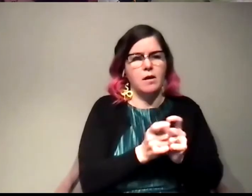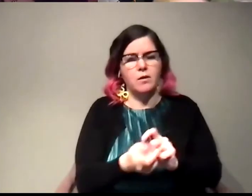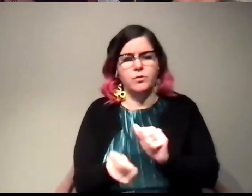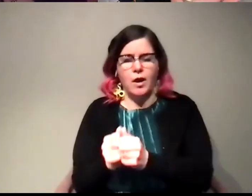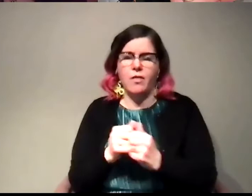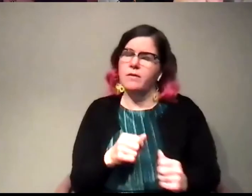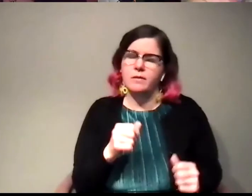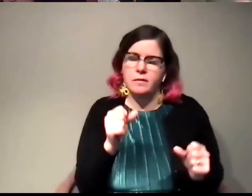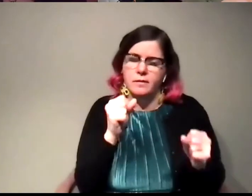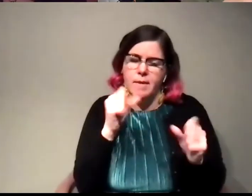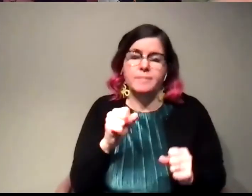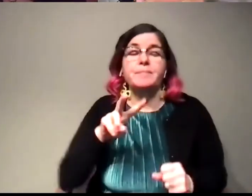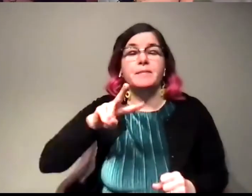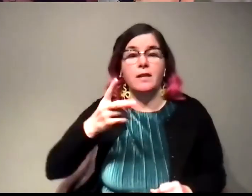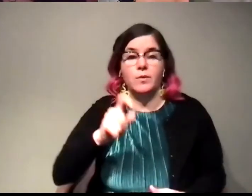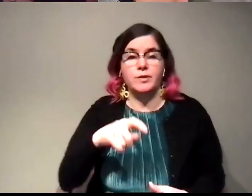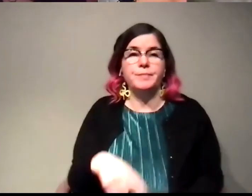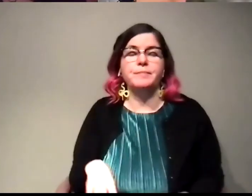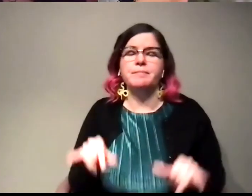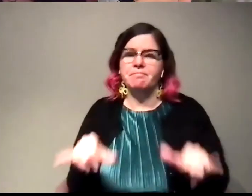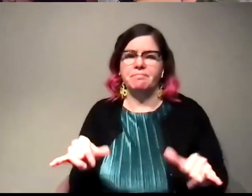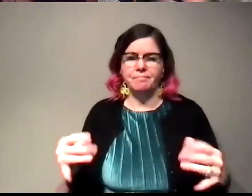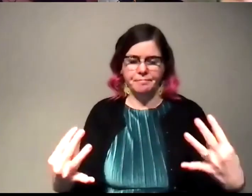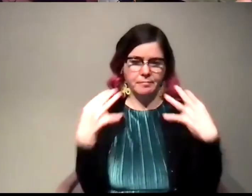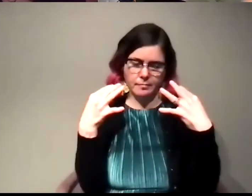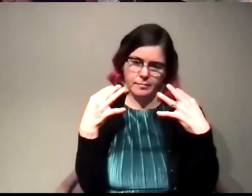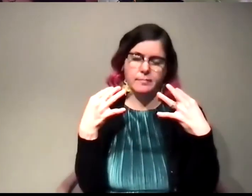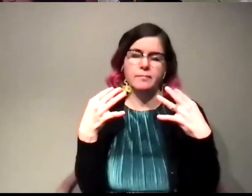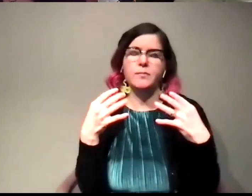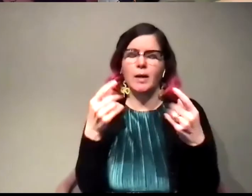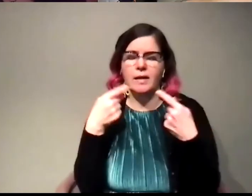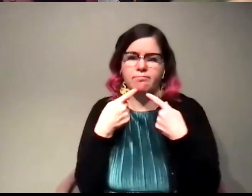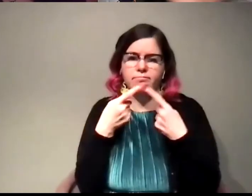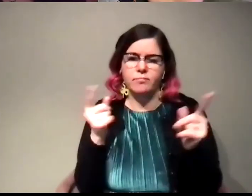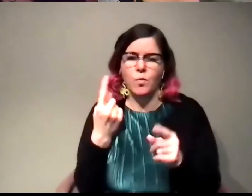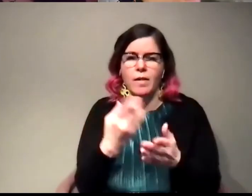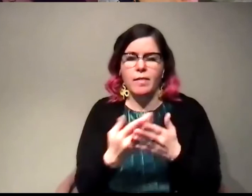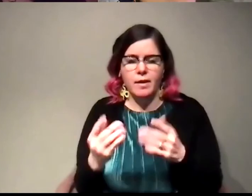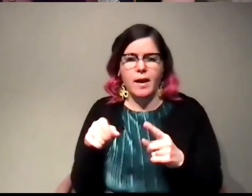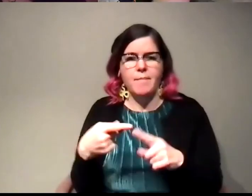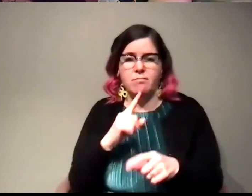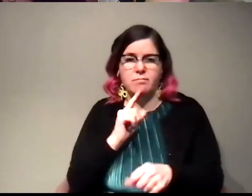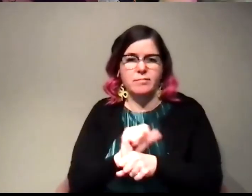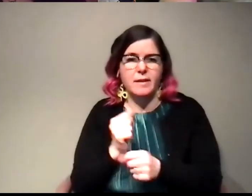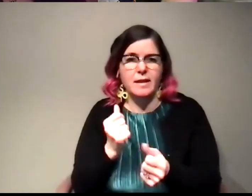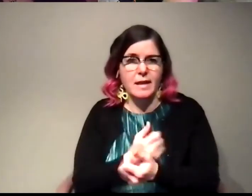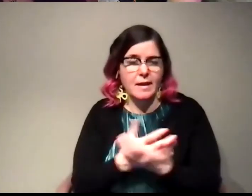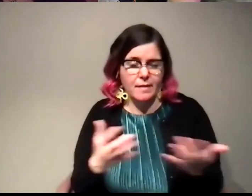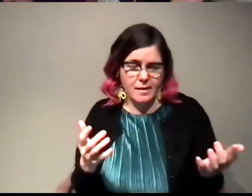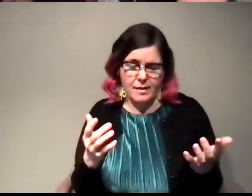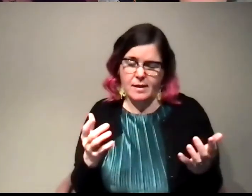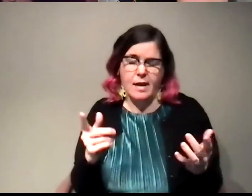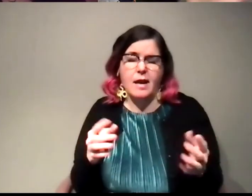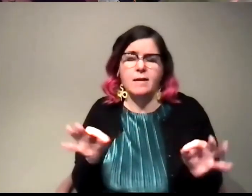Okay. Second question. You still have everyone's attention in the whole world, and you can tell them one thing about literally anything. It can be as big picture